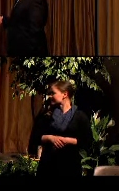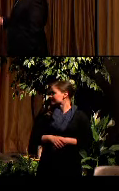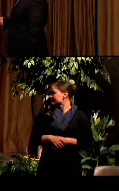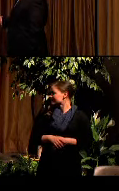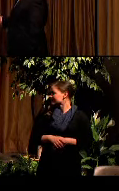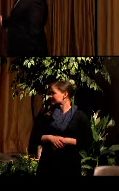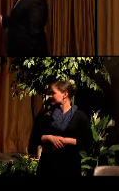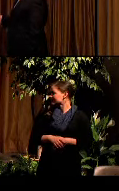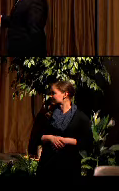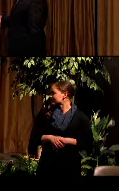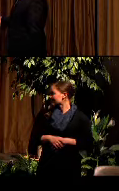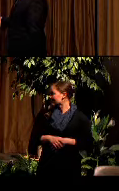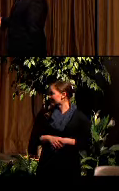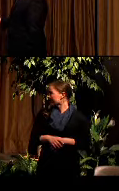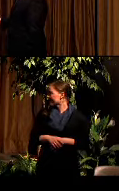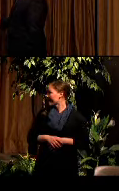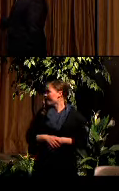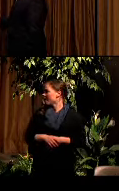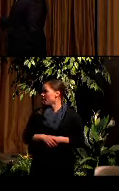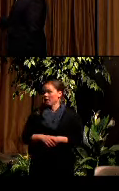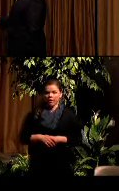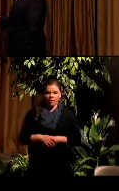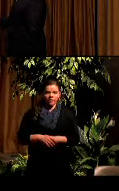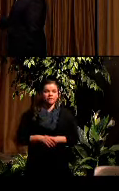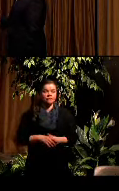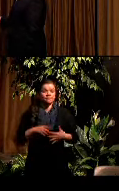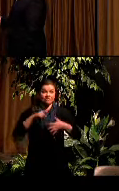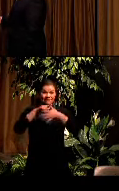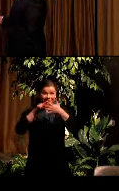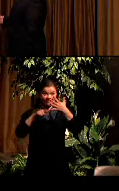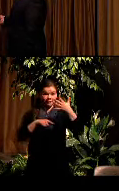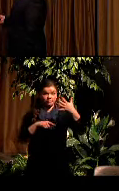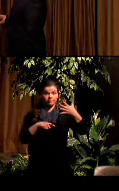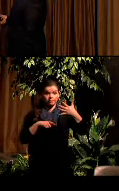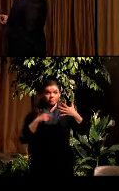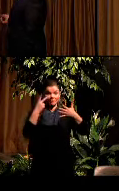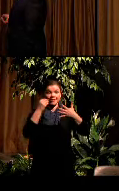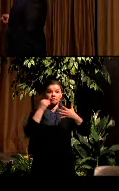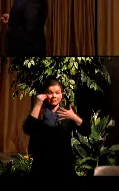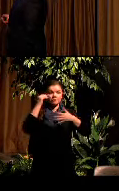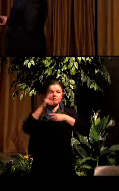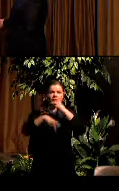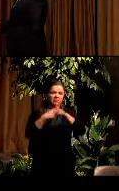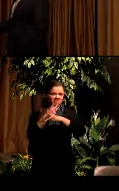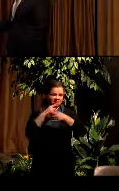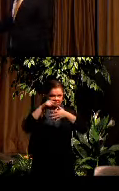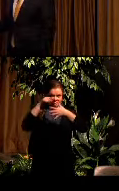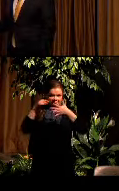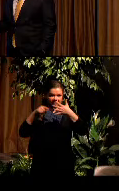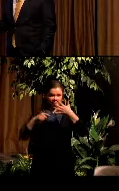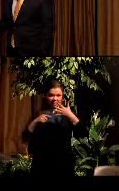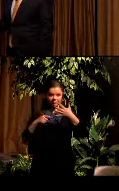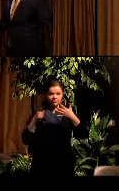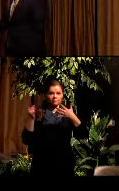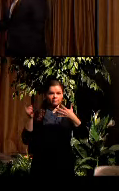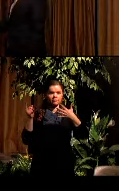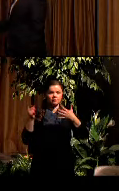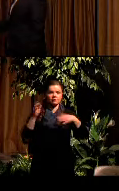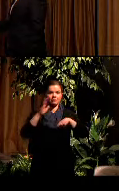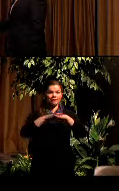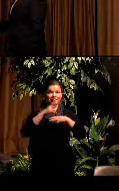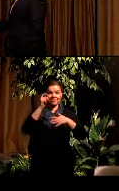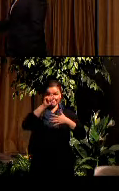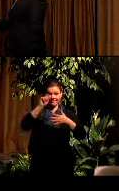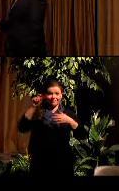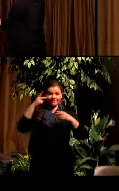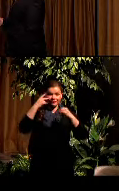suggesting birds are going in a variety of different directions. If the line is on this dotted line, that means the populations have been stable